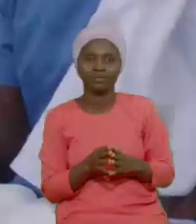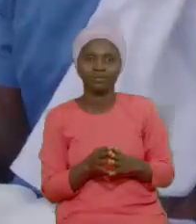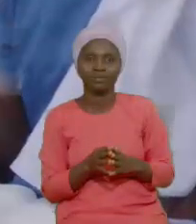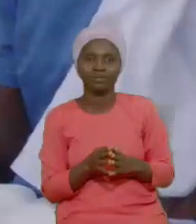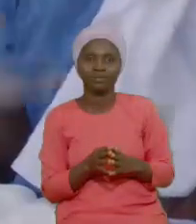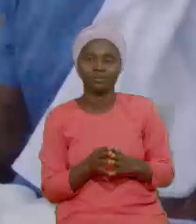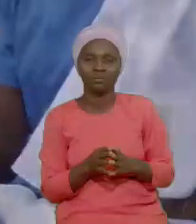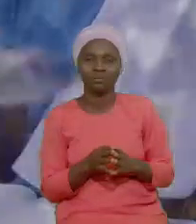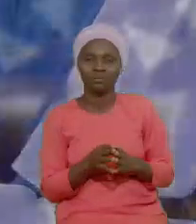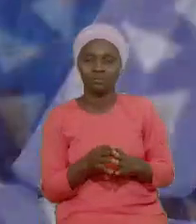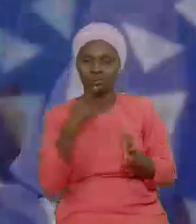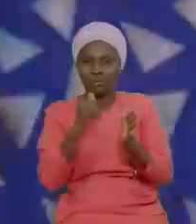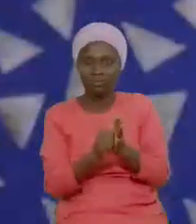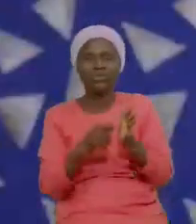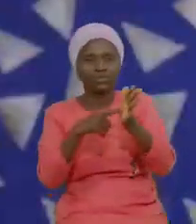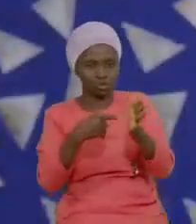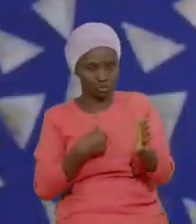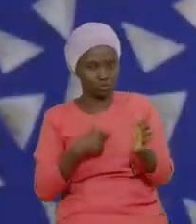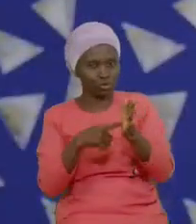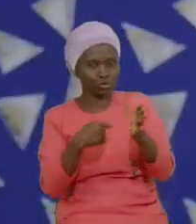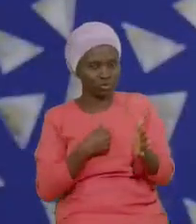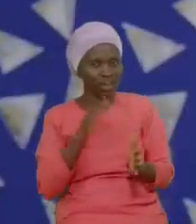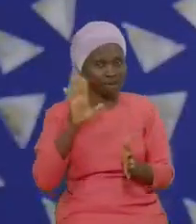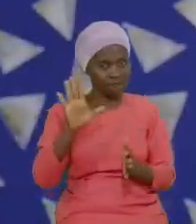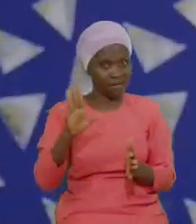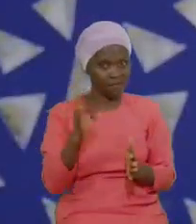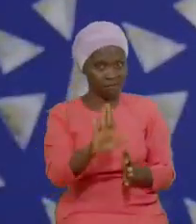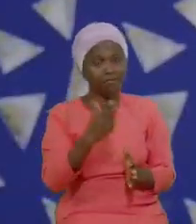It says, show me five of your best